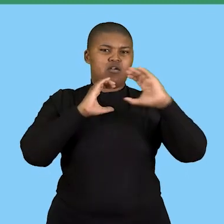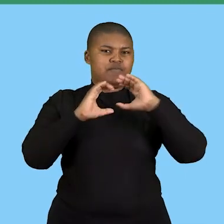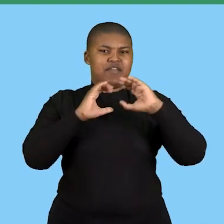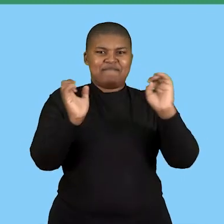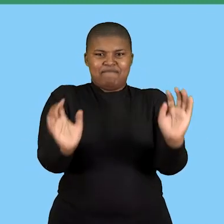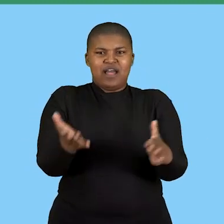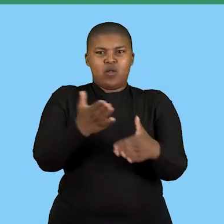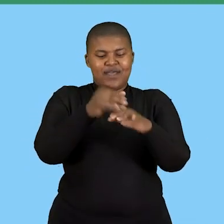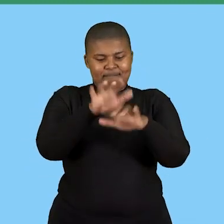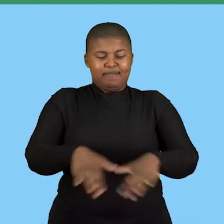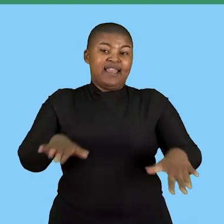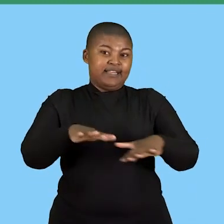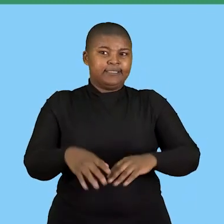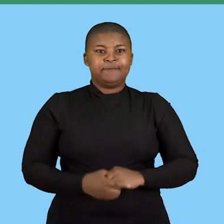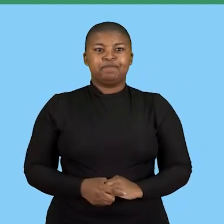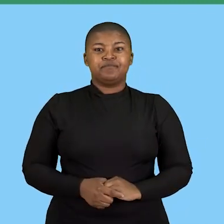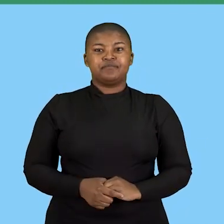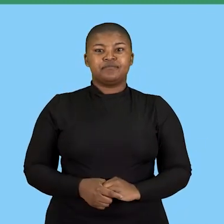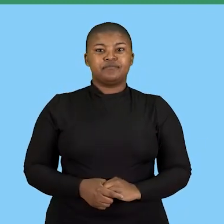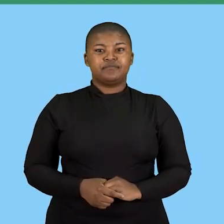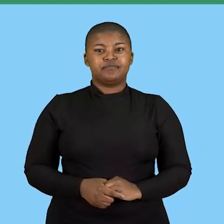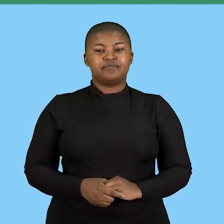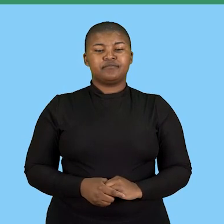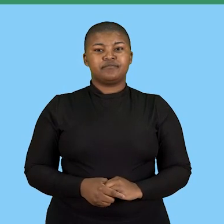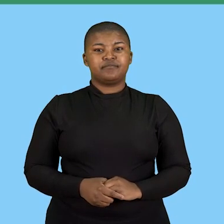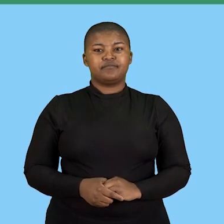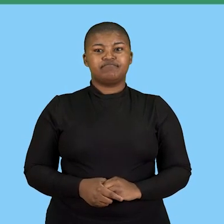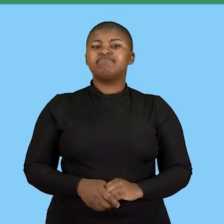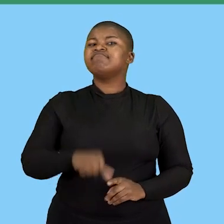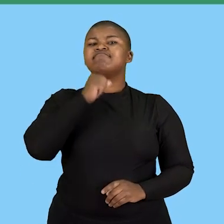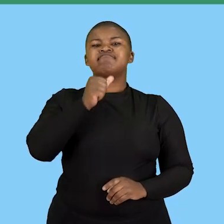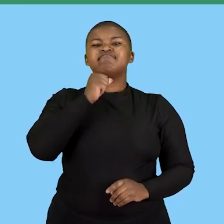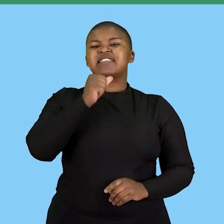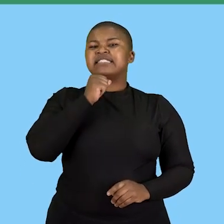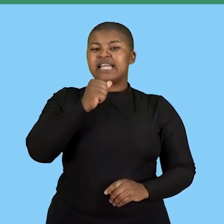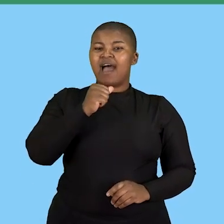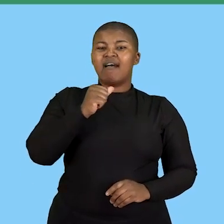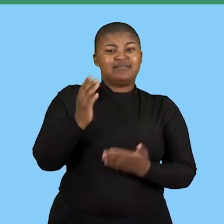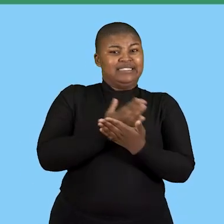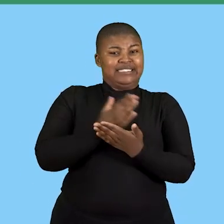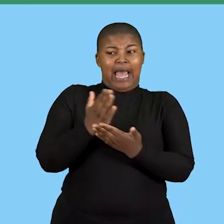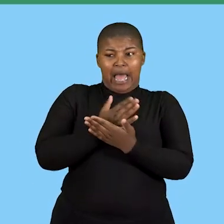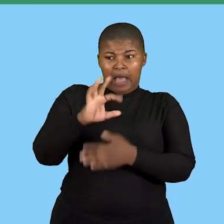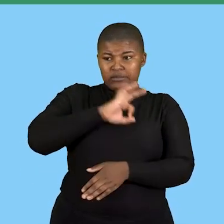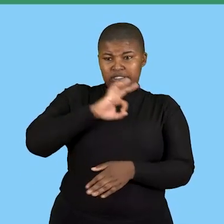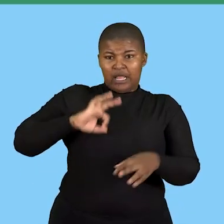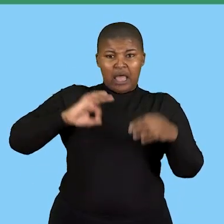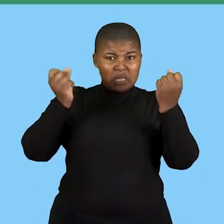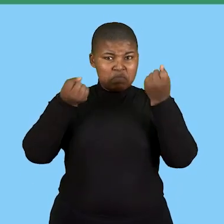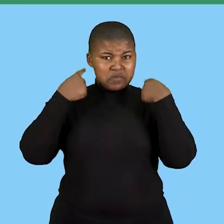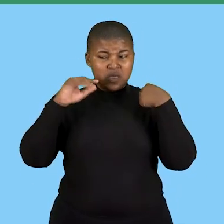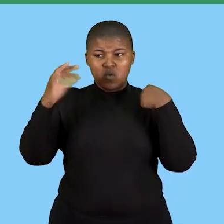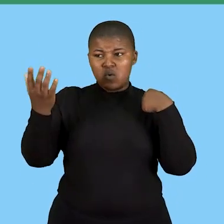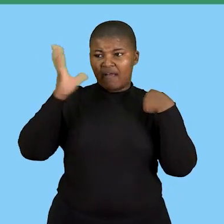medium of communication allowed in the workplace. despite the fact that some